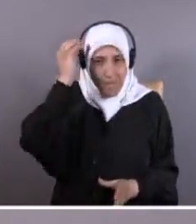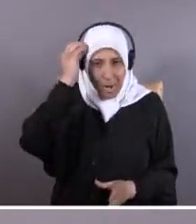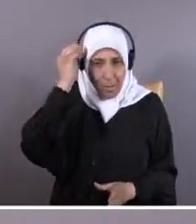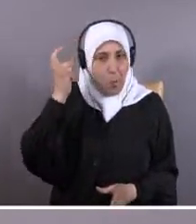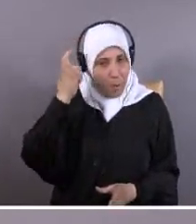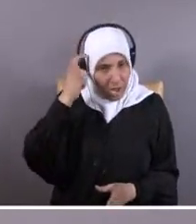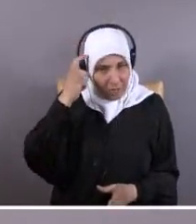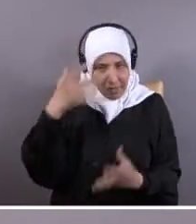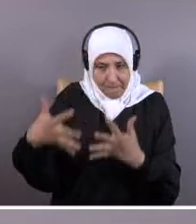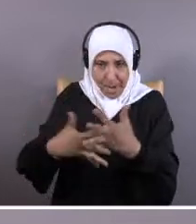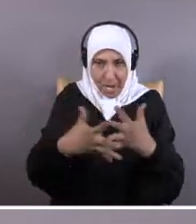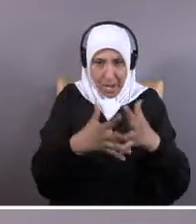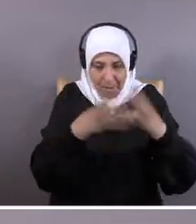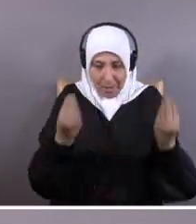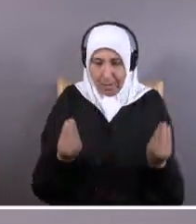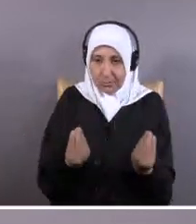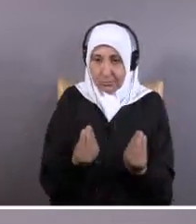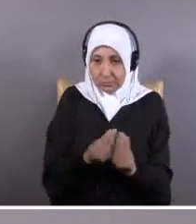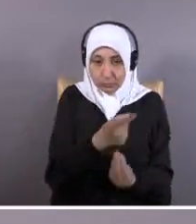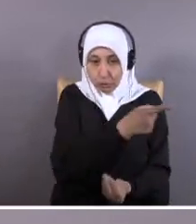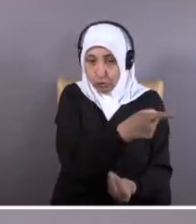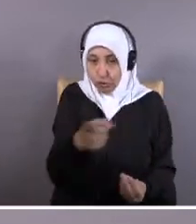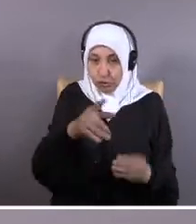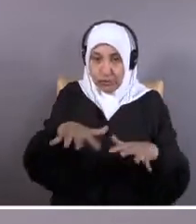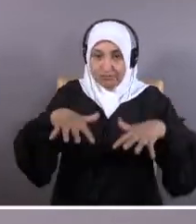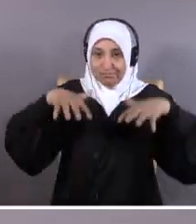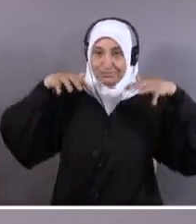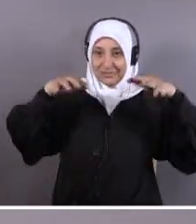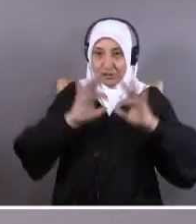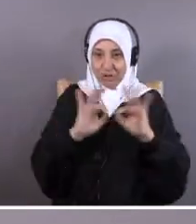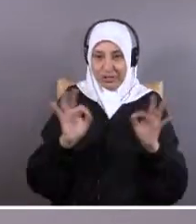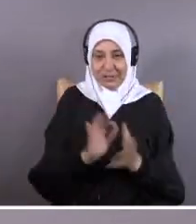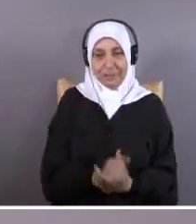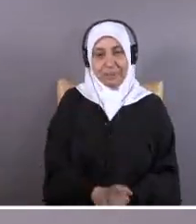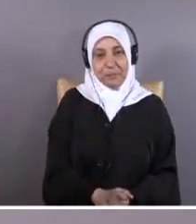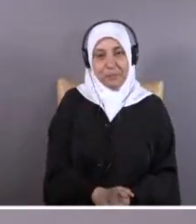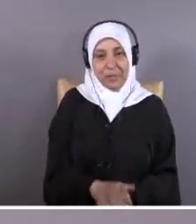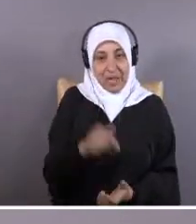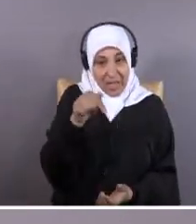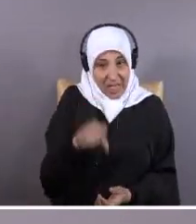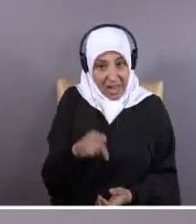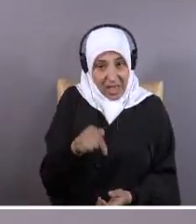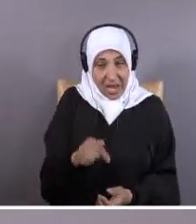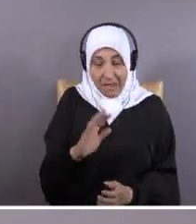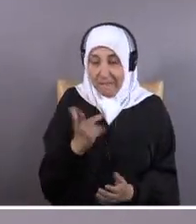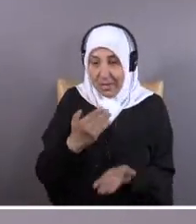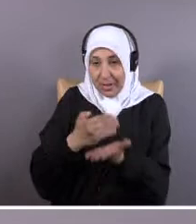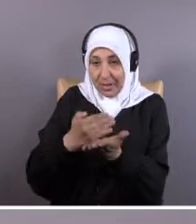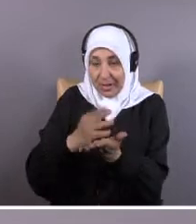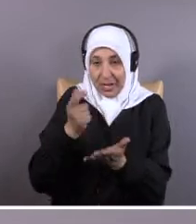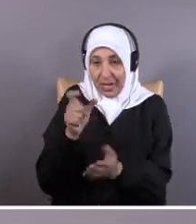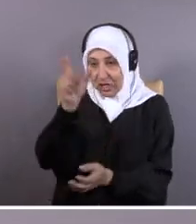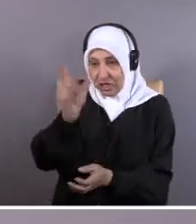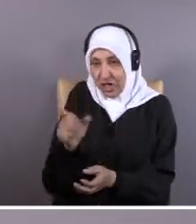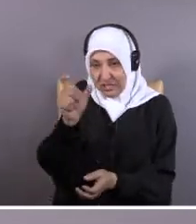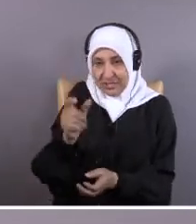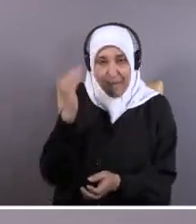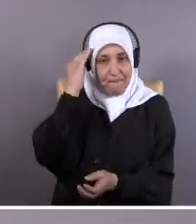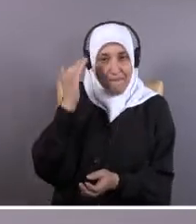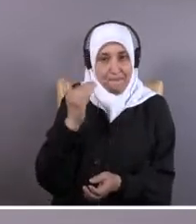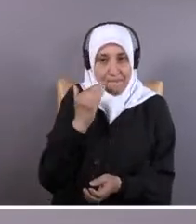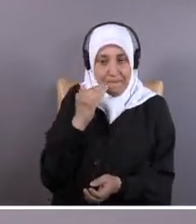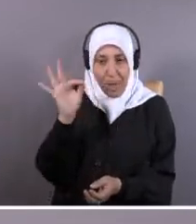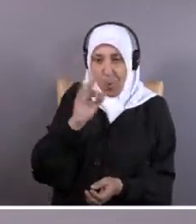you, our audience. We'll hear from a Denusaleen elder from Canada's Northwest Territories